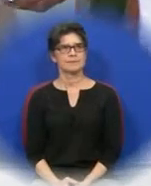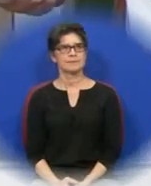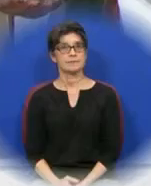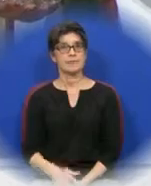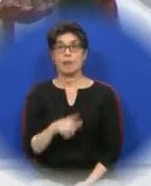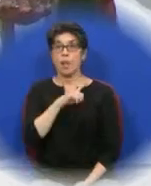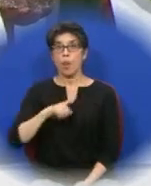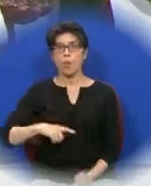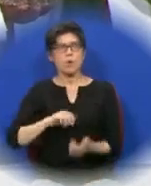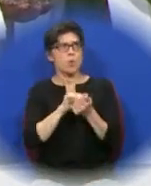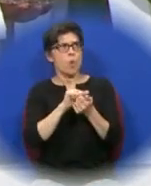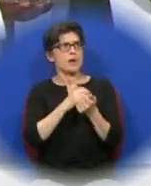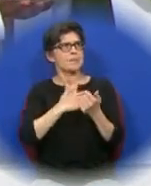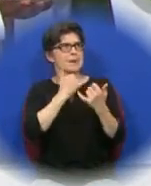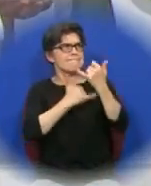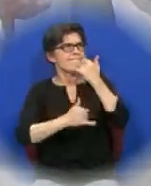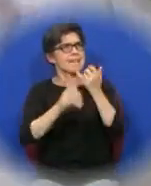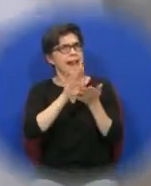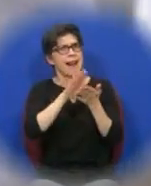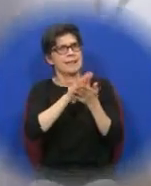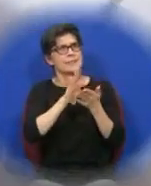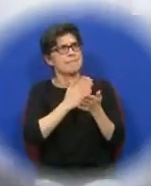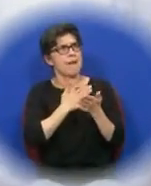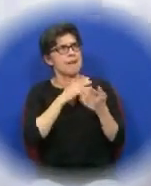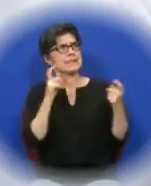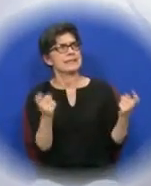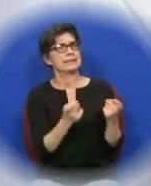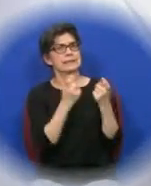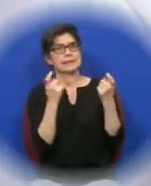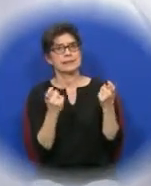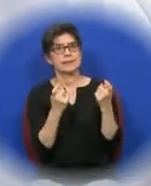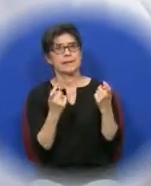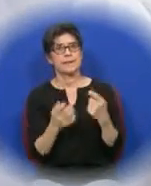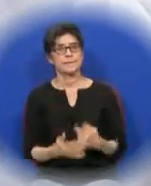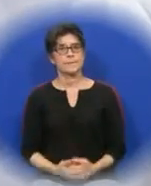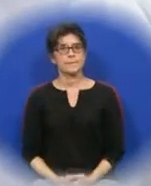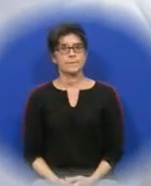Lord, wash away my iniquities and cleanse me from my sins.